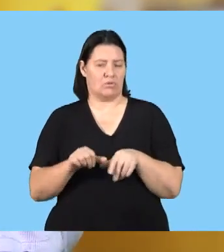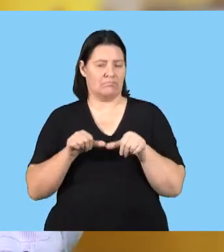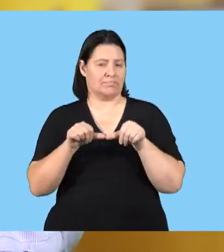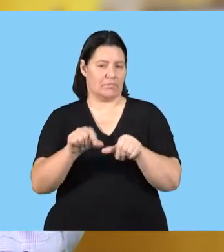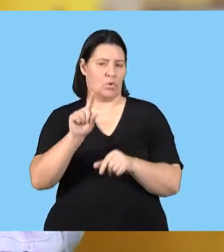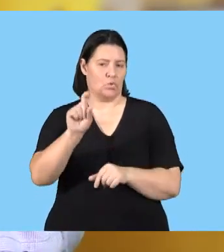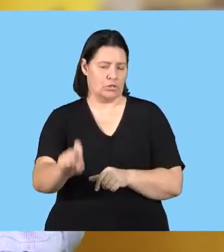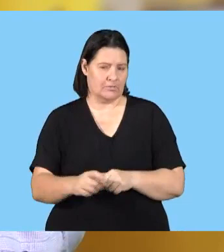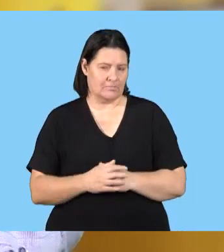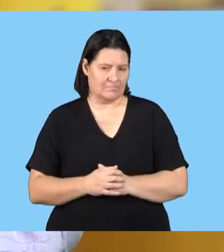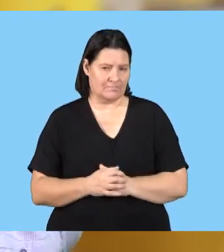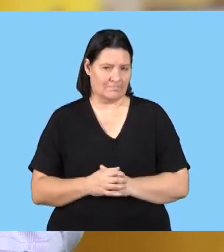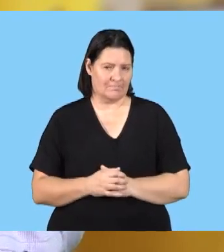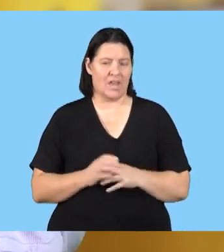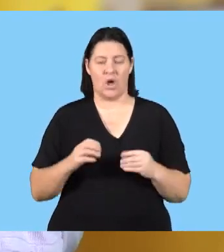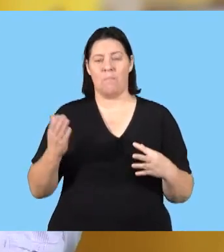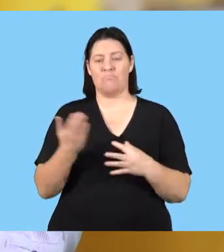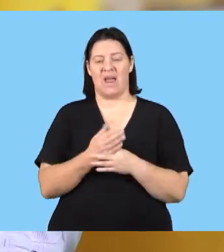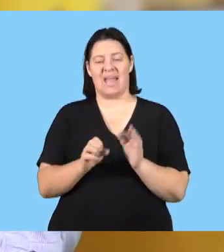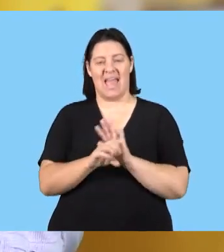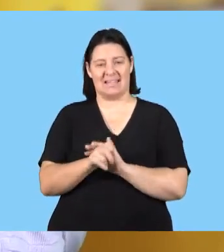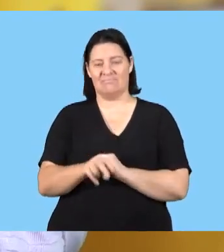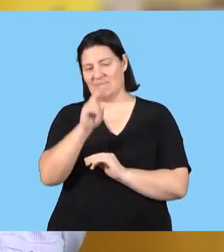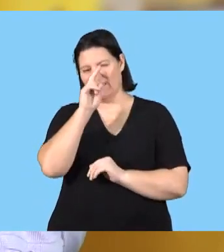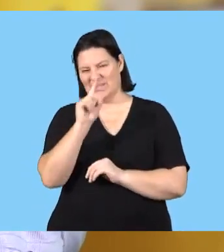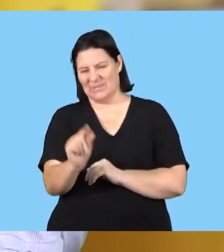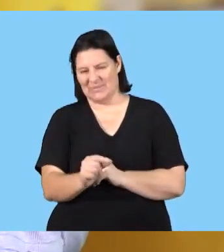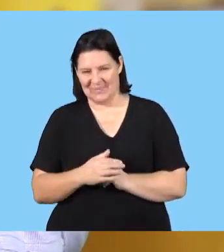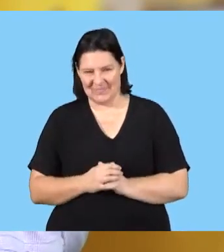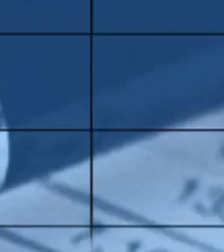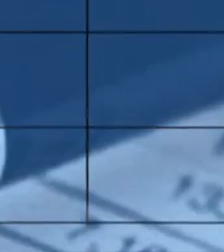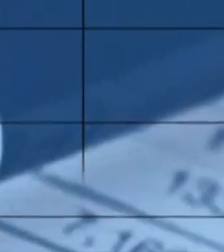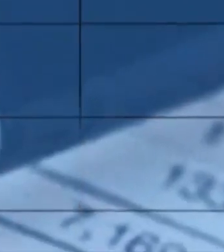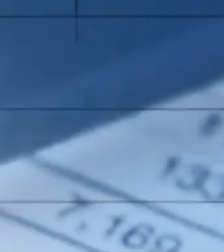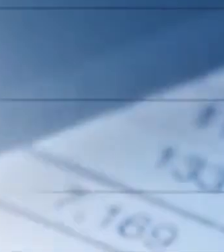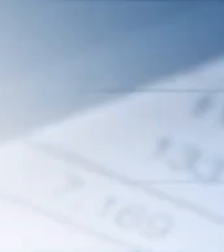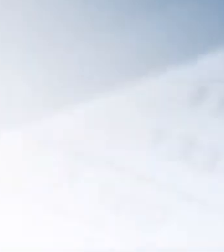such questions. We're going to go for an ad break, and I'm going to see you in a short while.